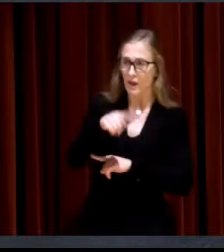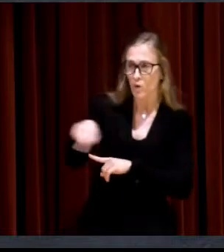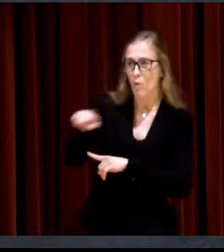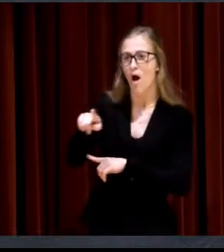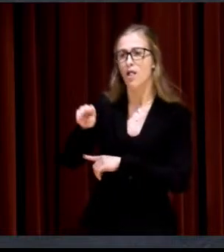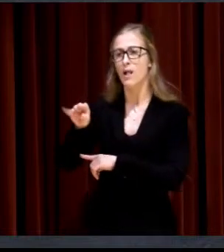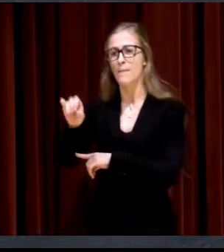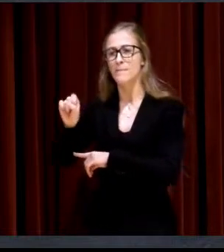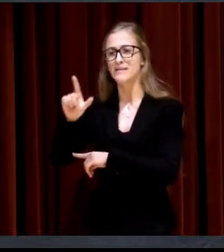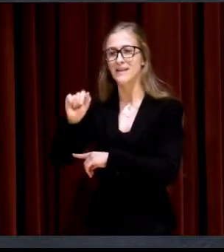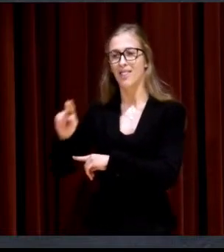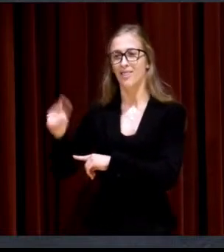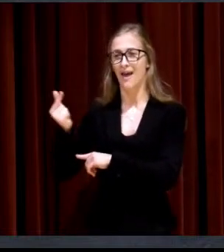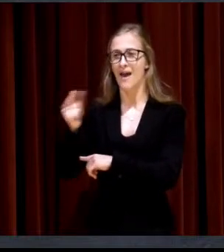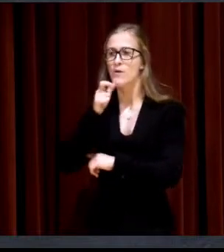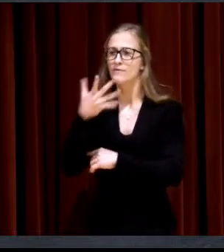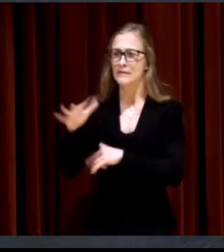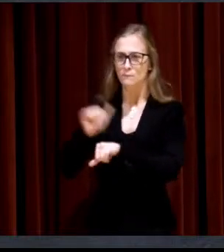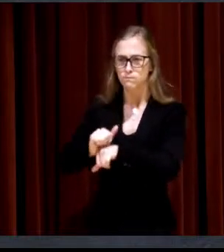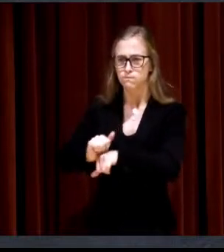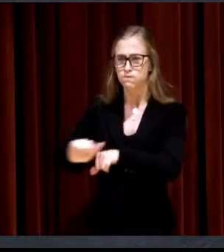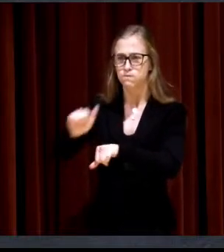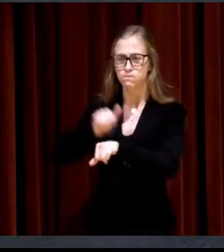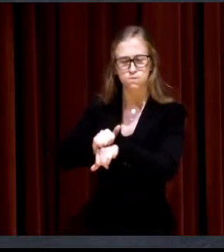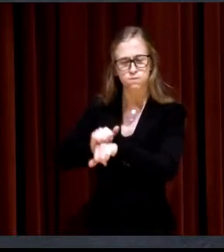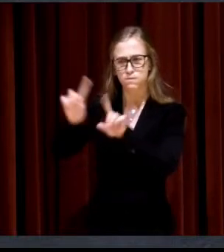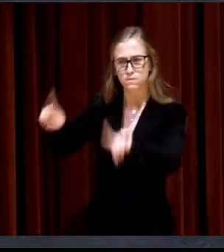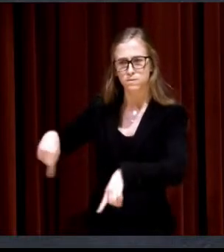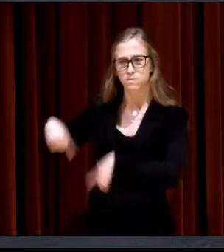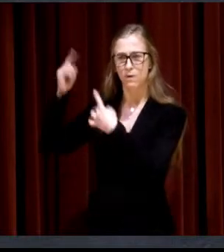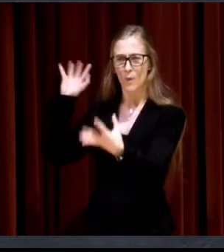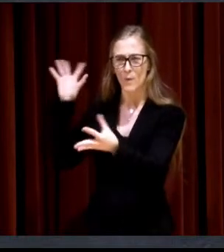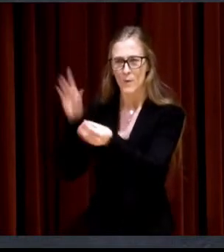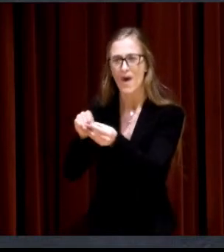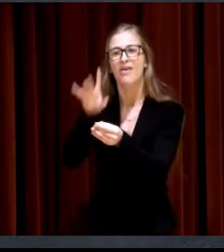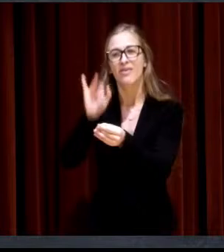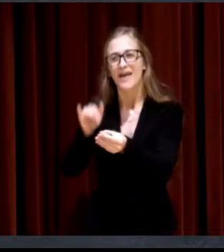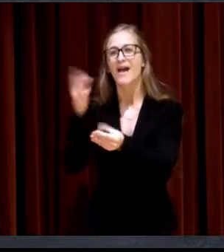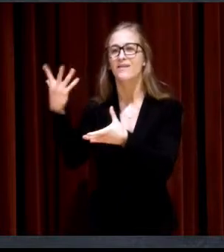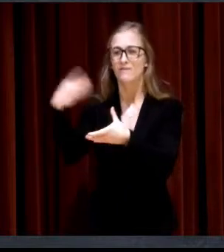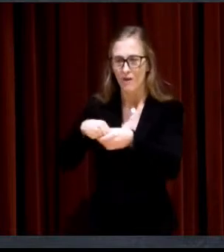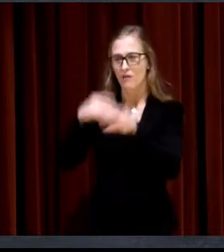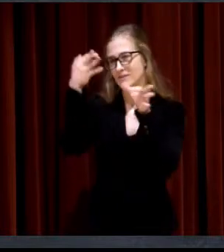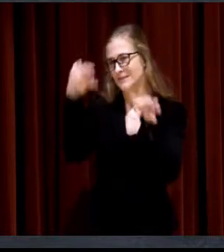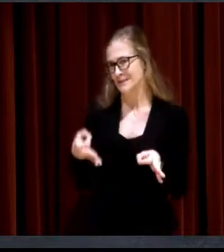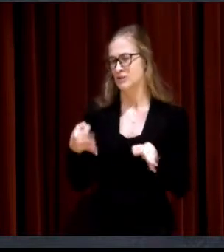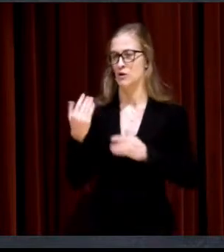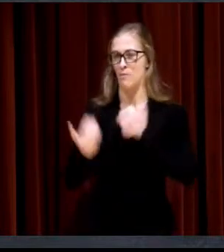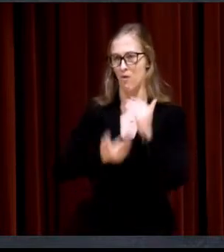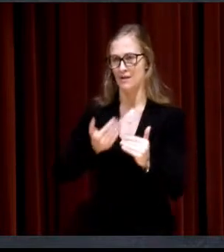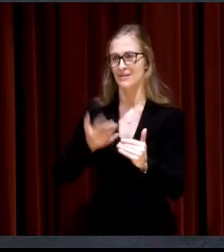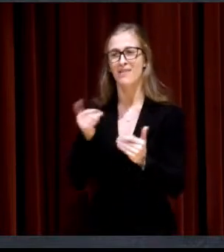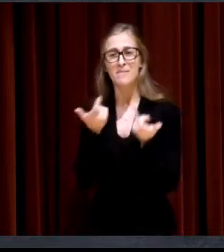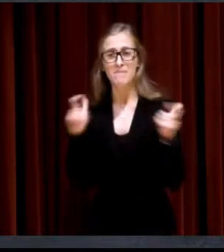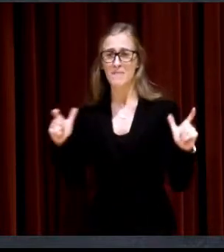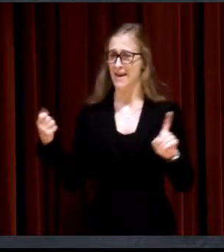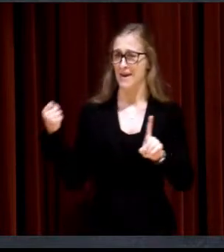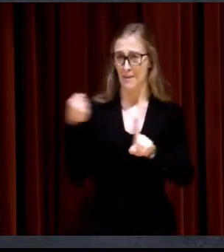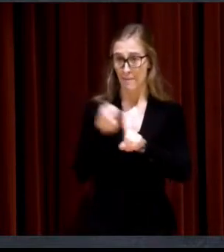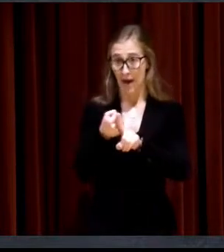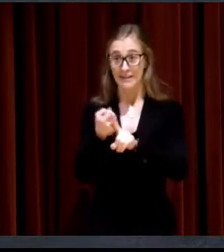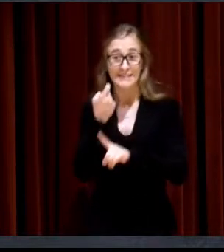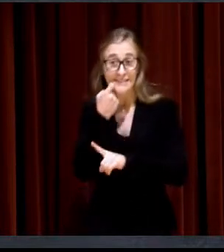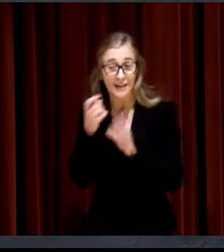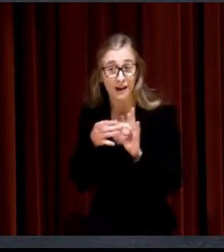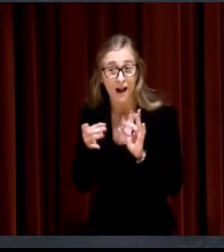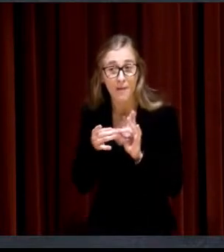who have done this work are part of the decision-making process. And that is going to have, I think, such a great impact, because what you just said, we